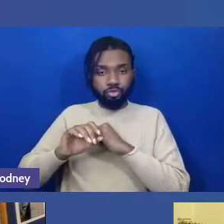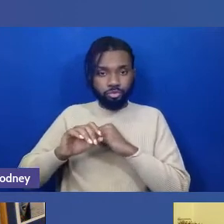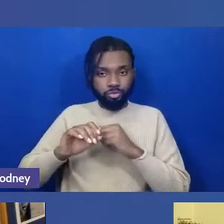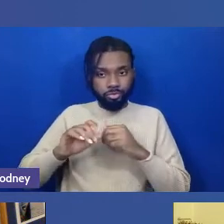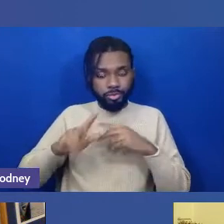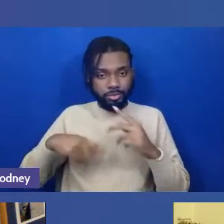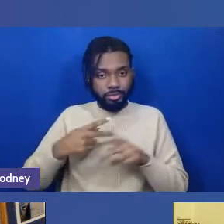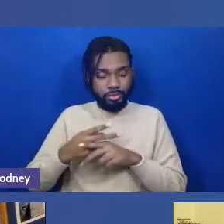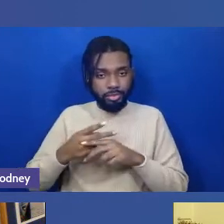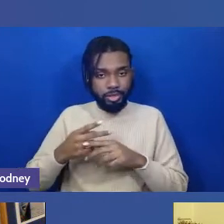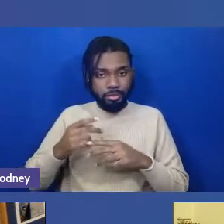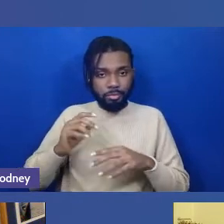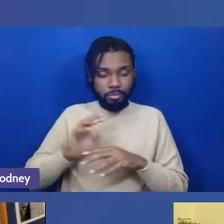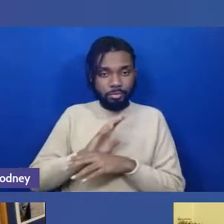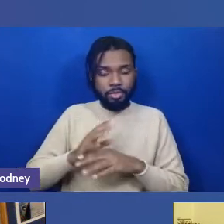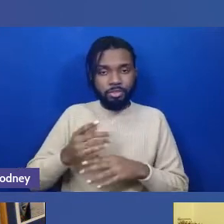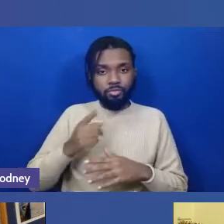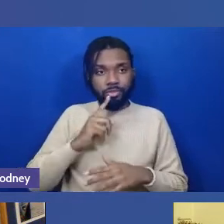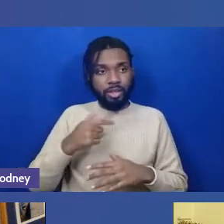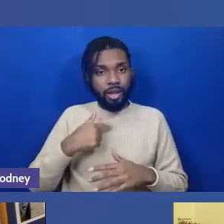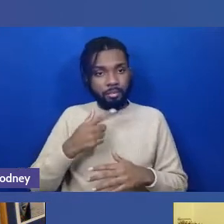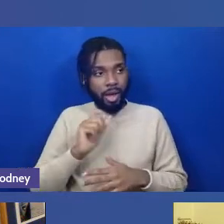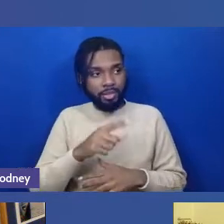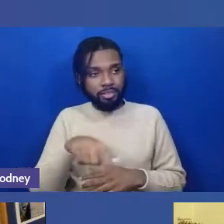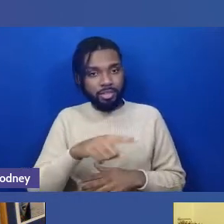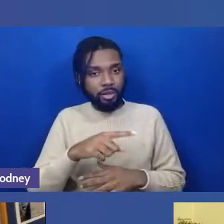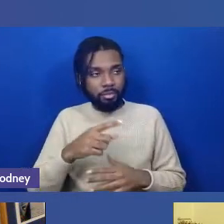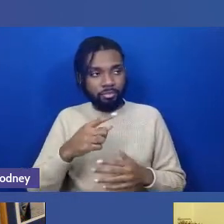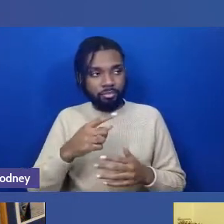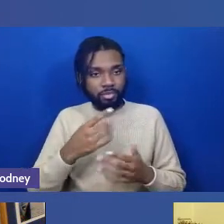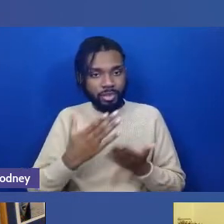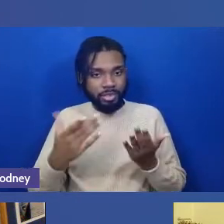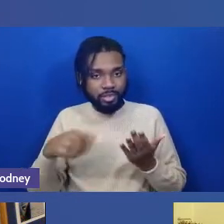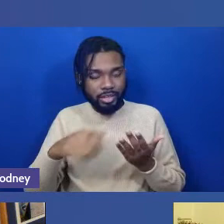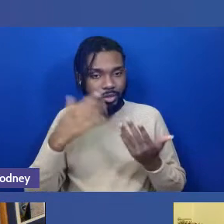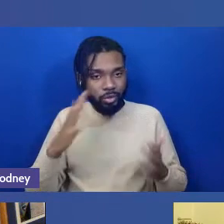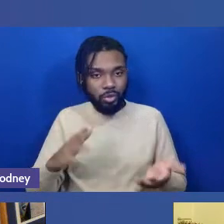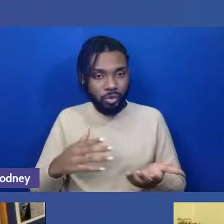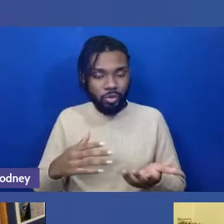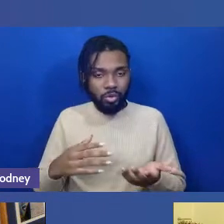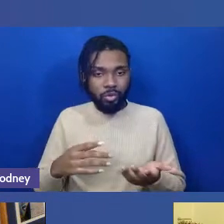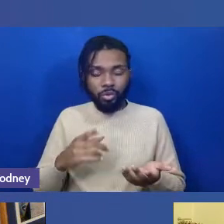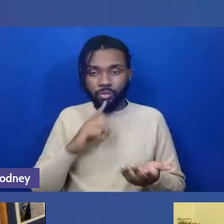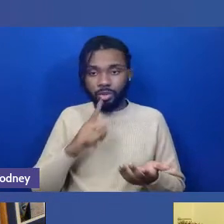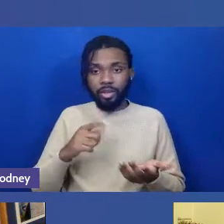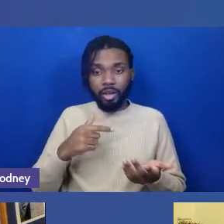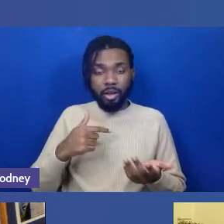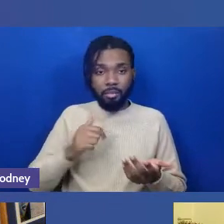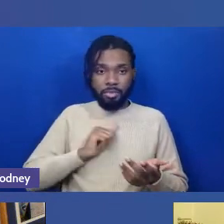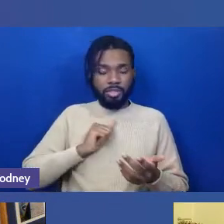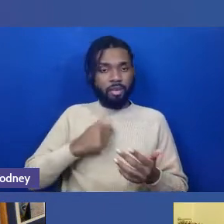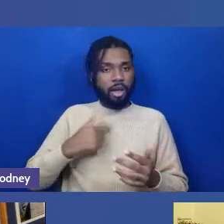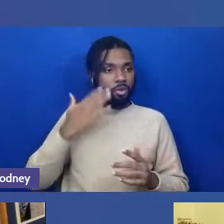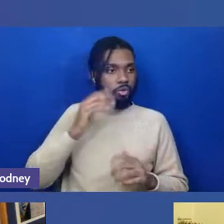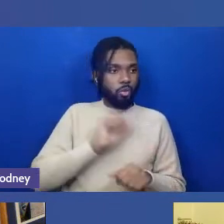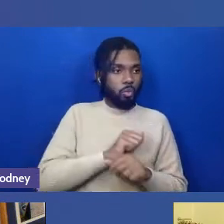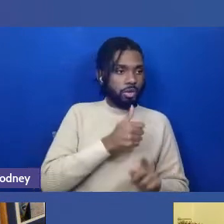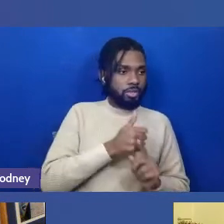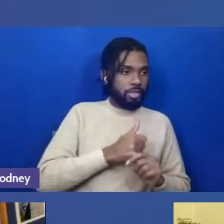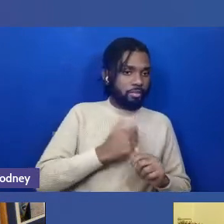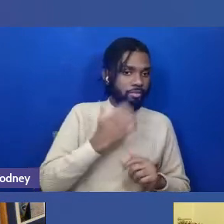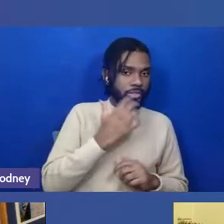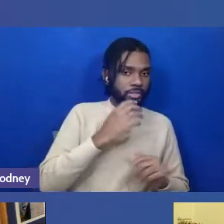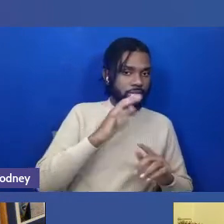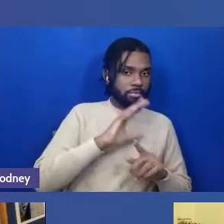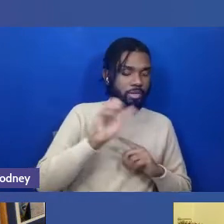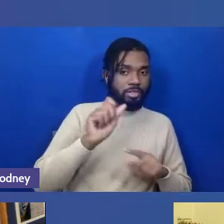is. It's not, you know, I'm, you know, Phantom Limb, you know, it's amazing. I know it's amazing, but no one here in Salt Lake